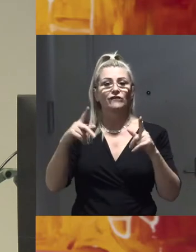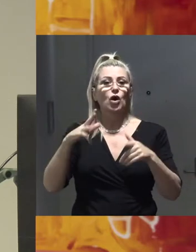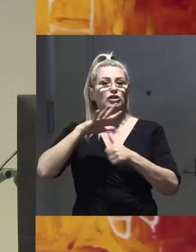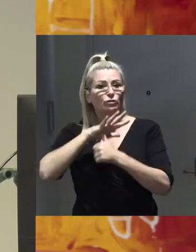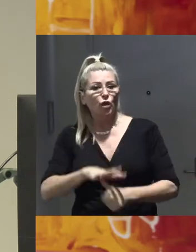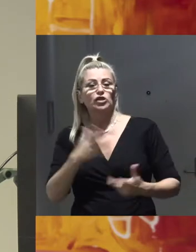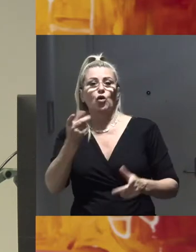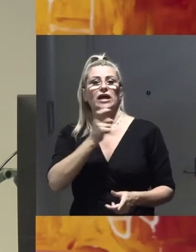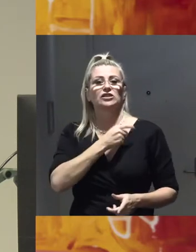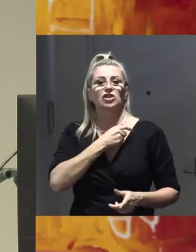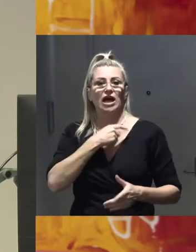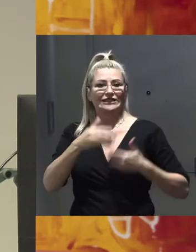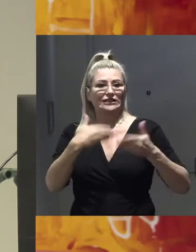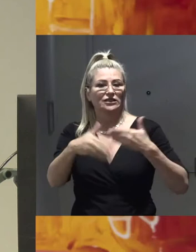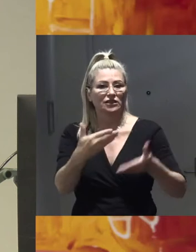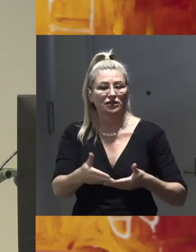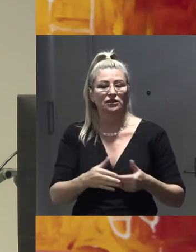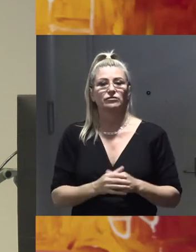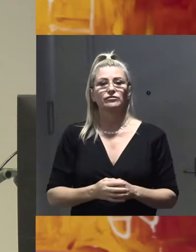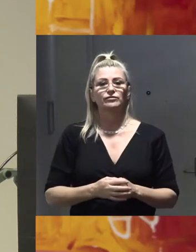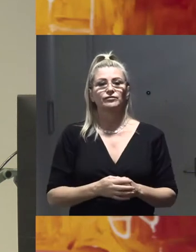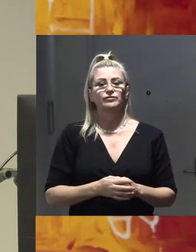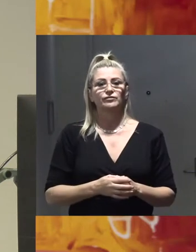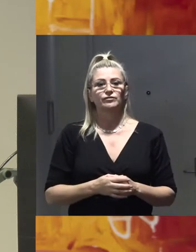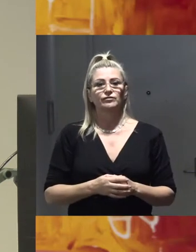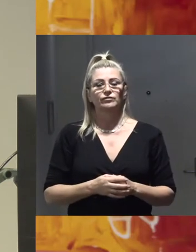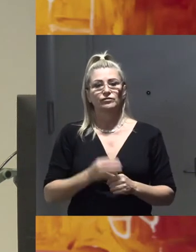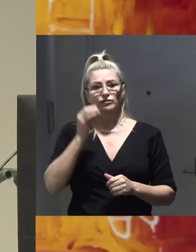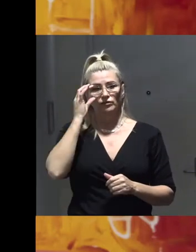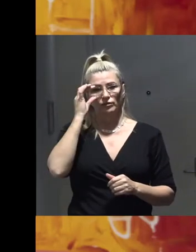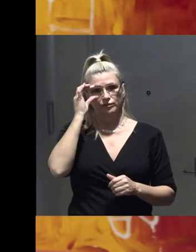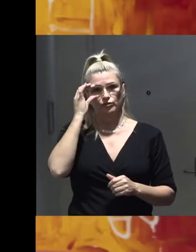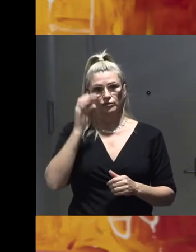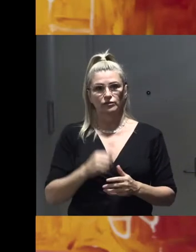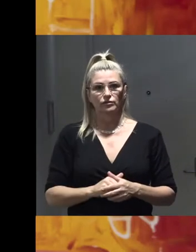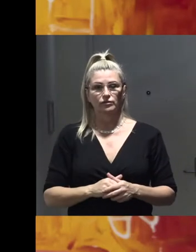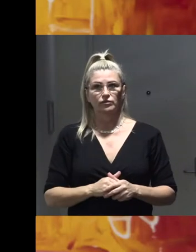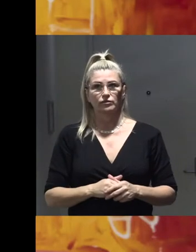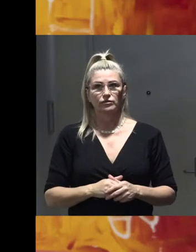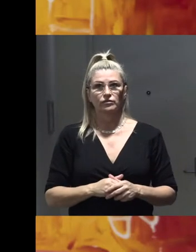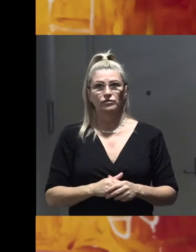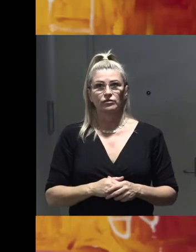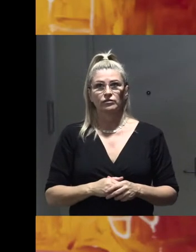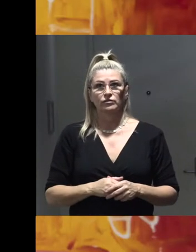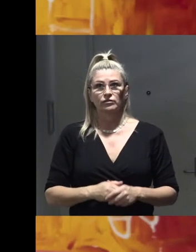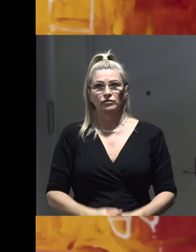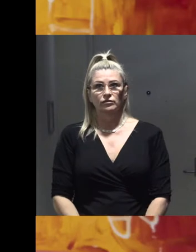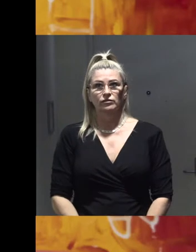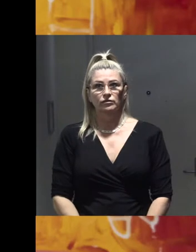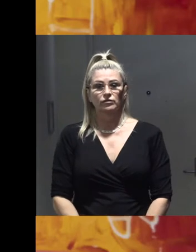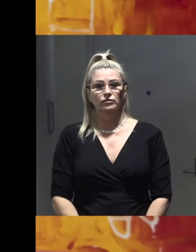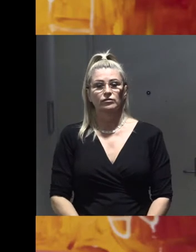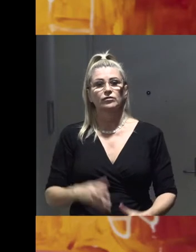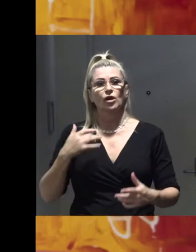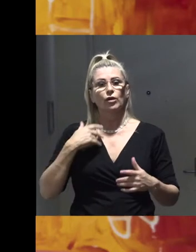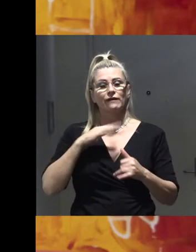anxiety. So the final part of the talk,